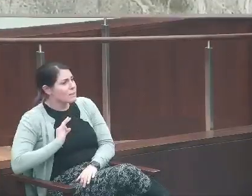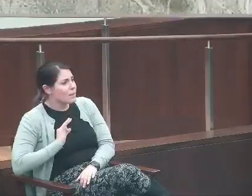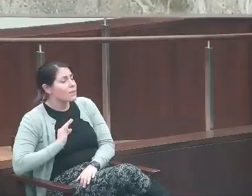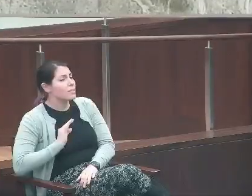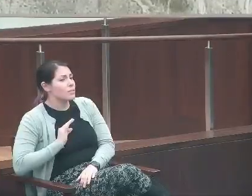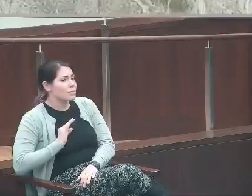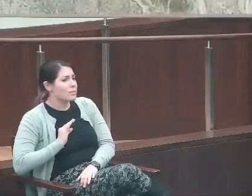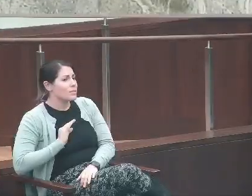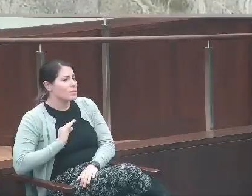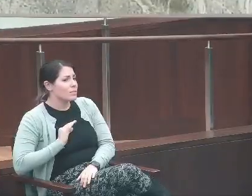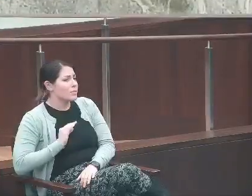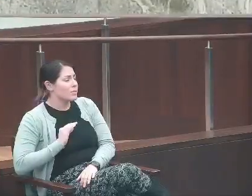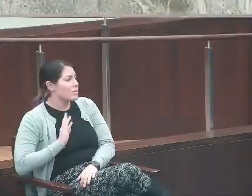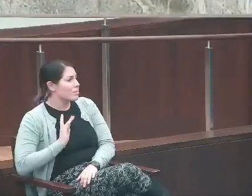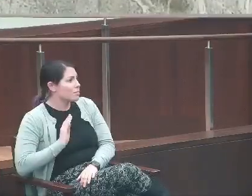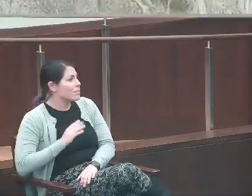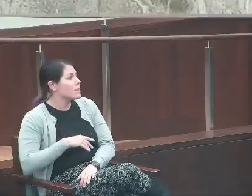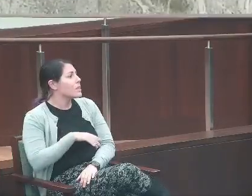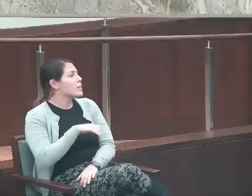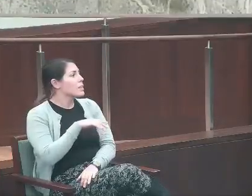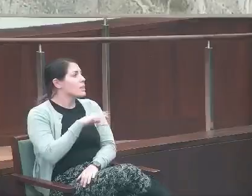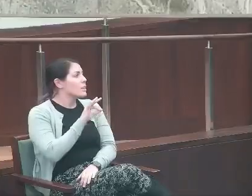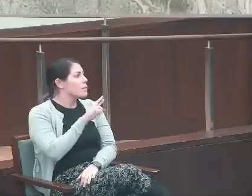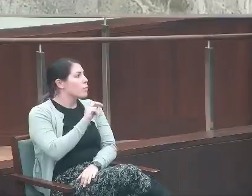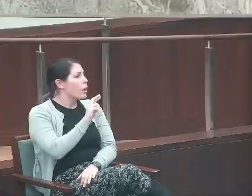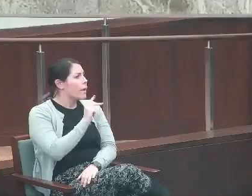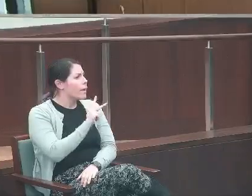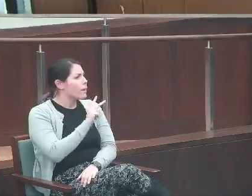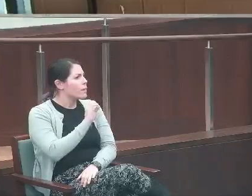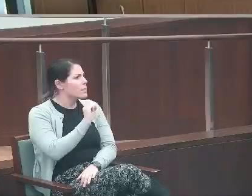crime, Gila Franklin Siegel. Please acknowledge Gila.